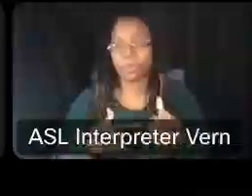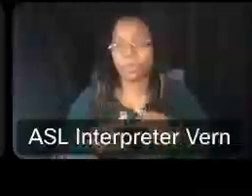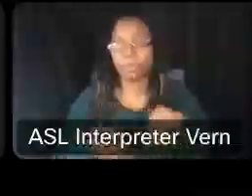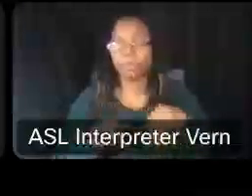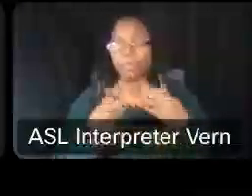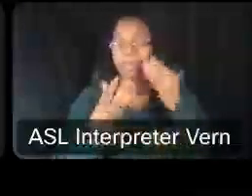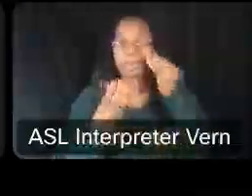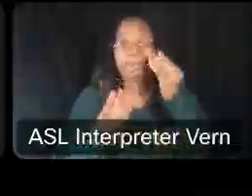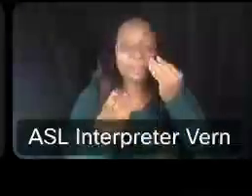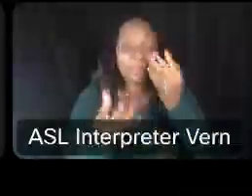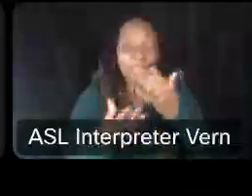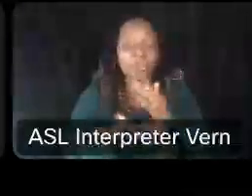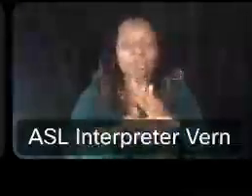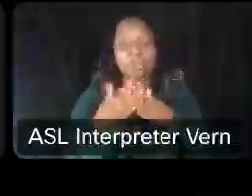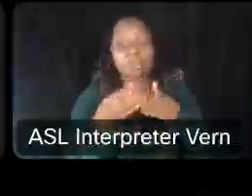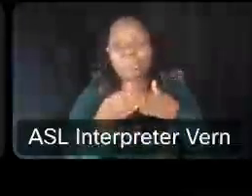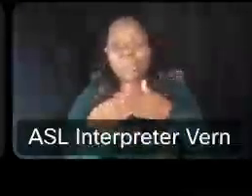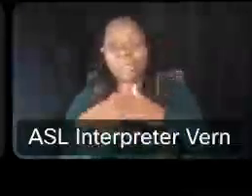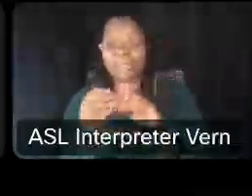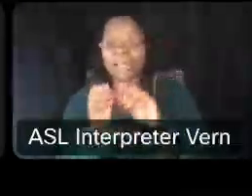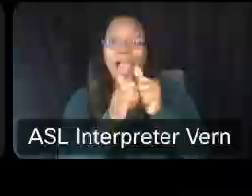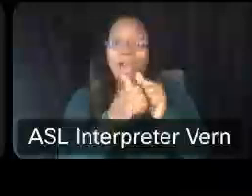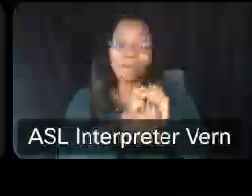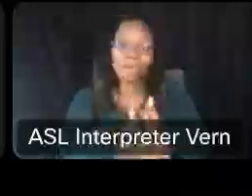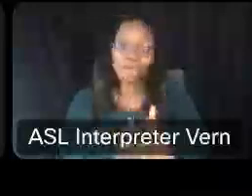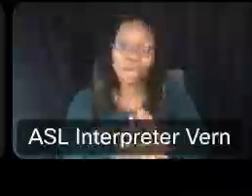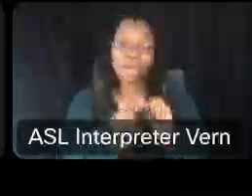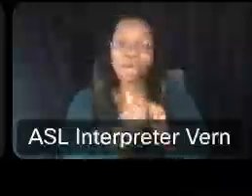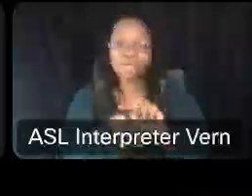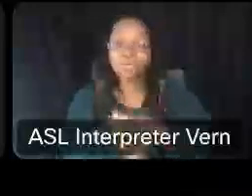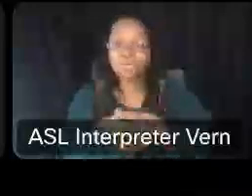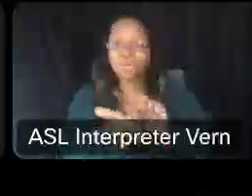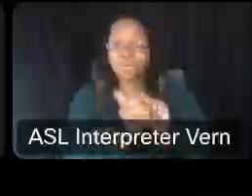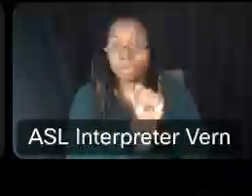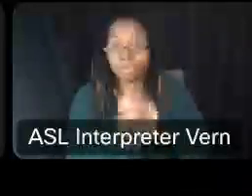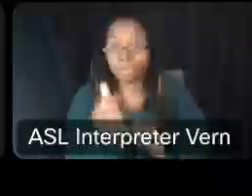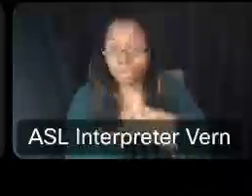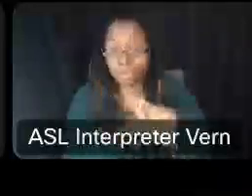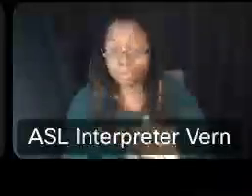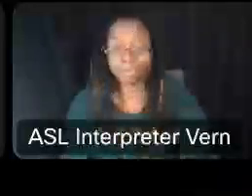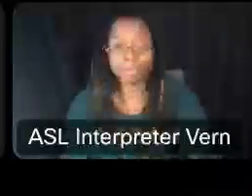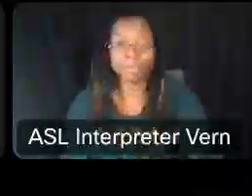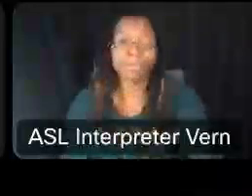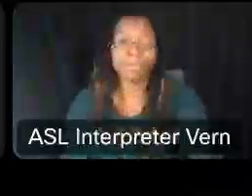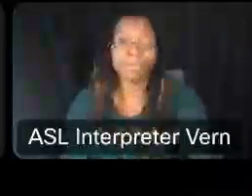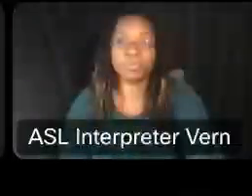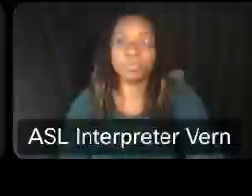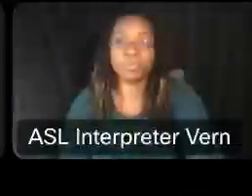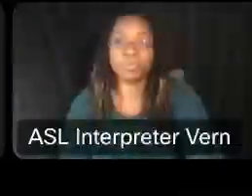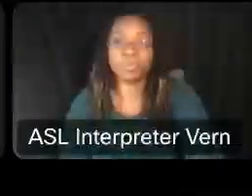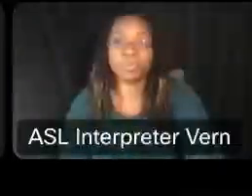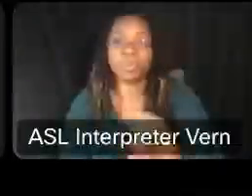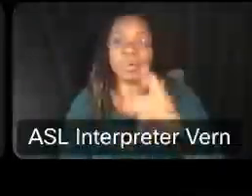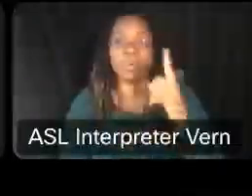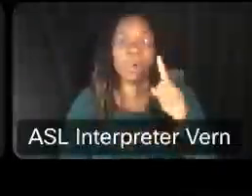information, some guidance about how to share, how to check in with each other. So, one of the check ins that we use a lot in